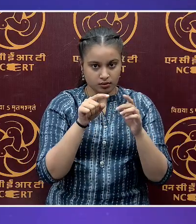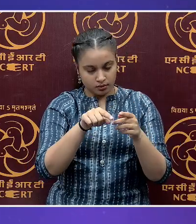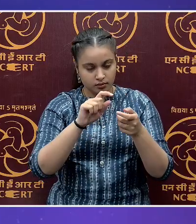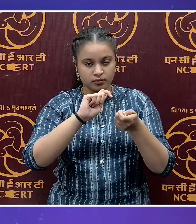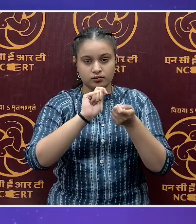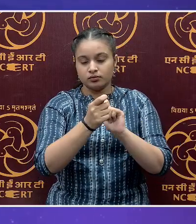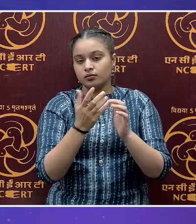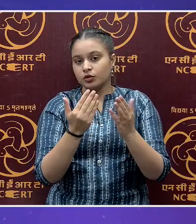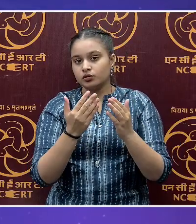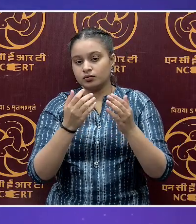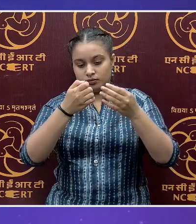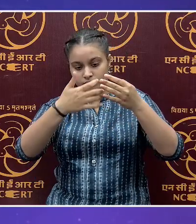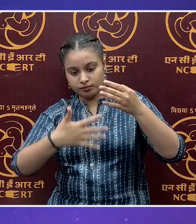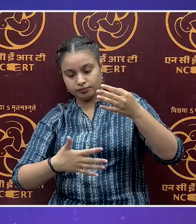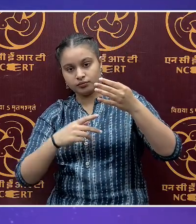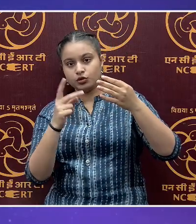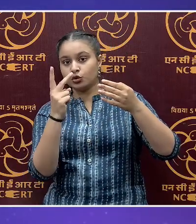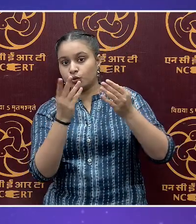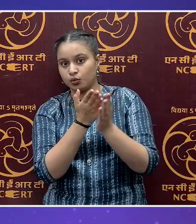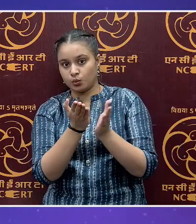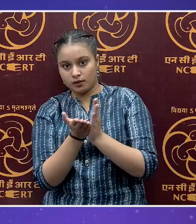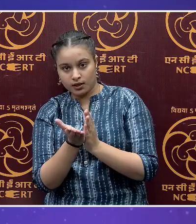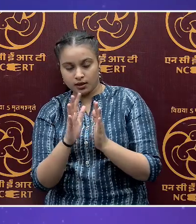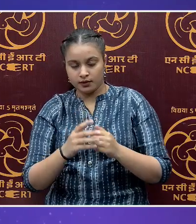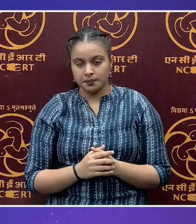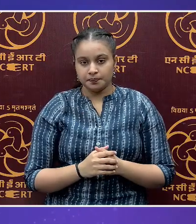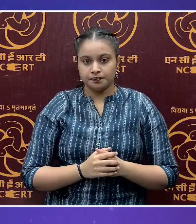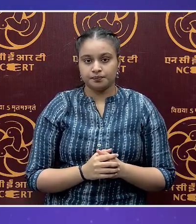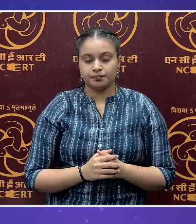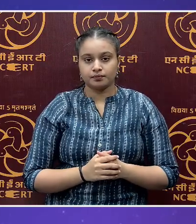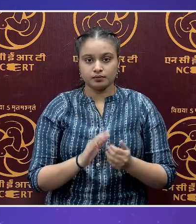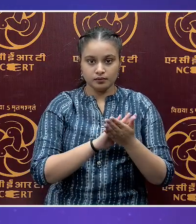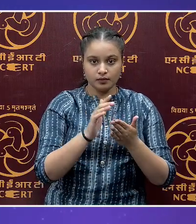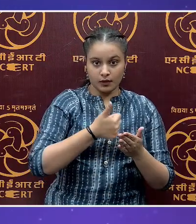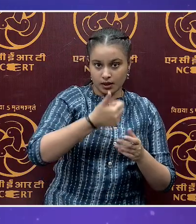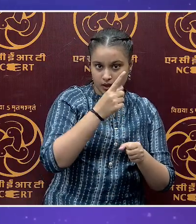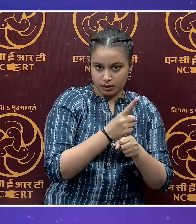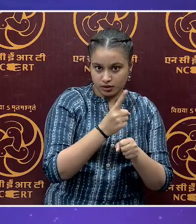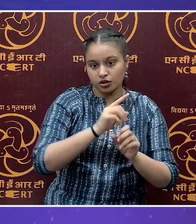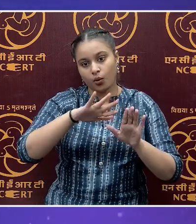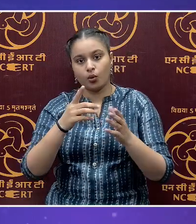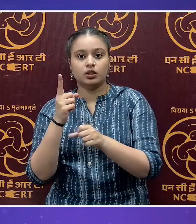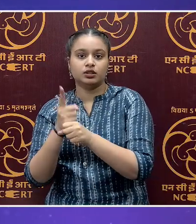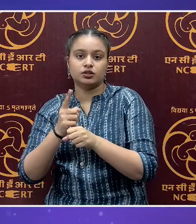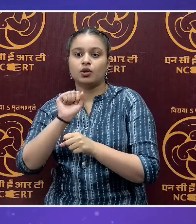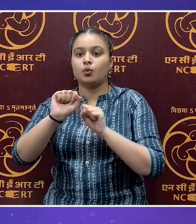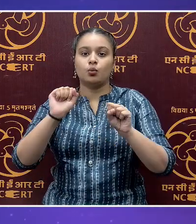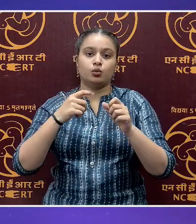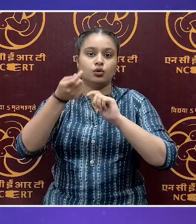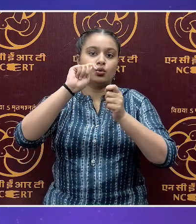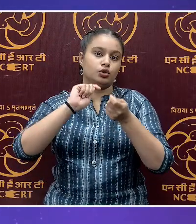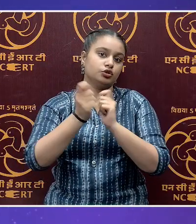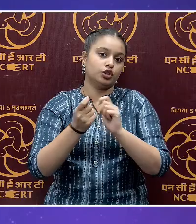we have a drop down. Here we have two features like as a head teacher or as a teacher you can change your role.